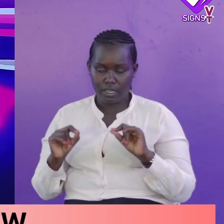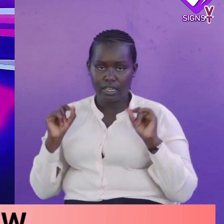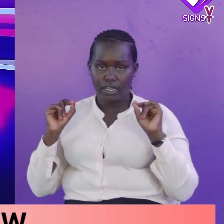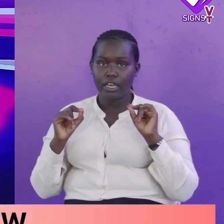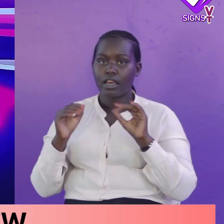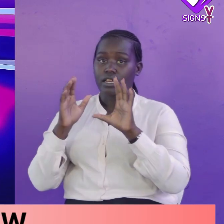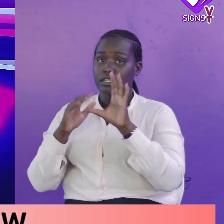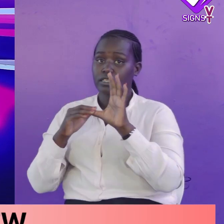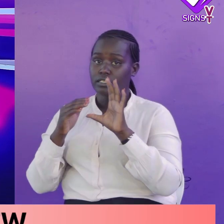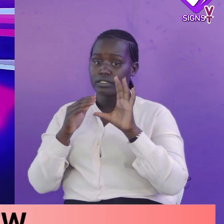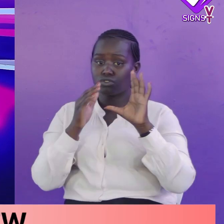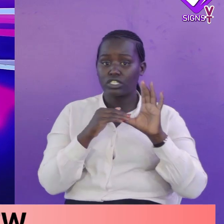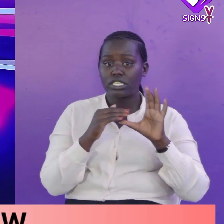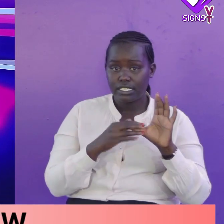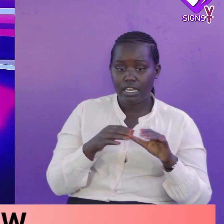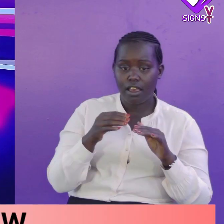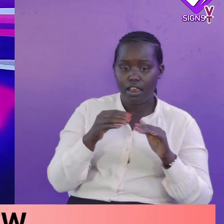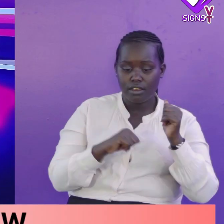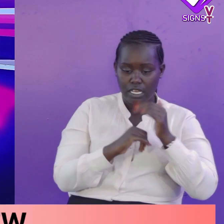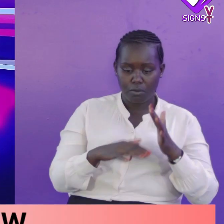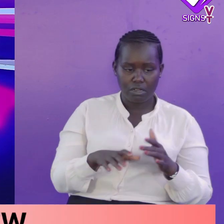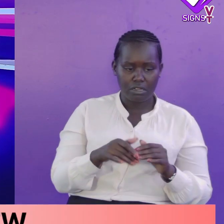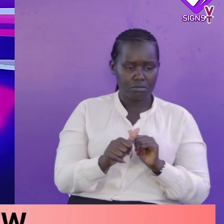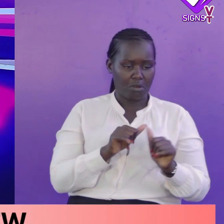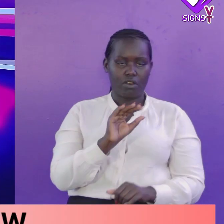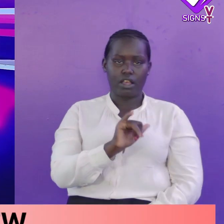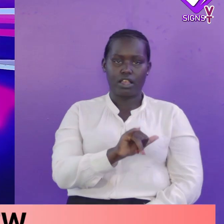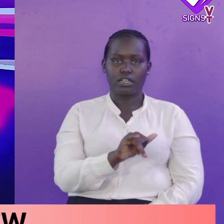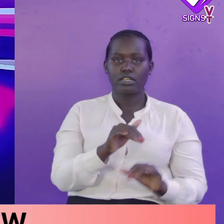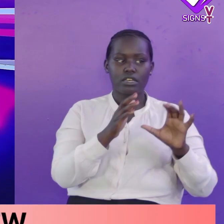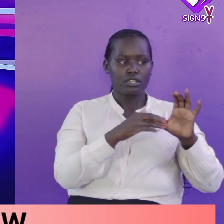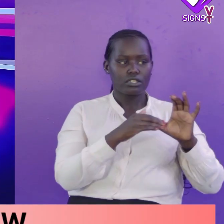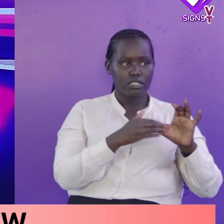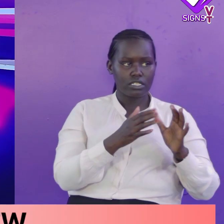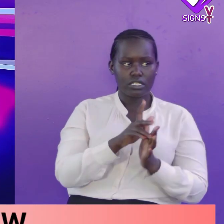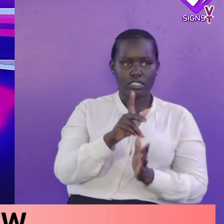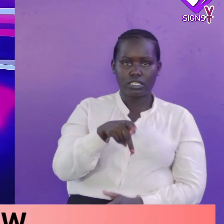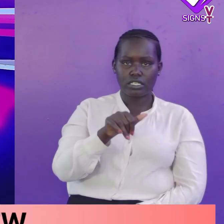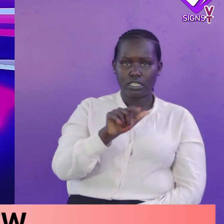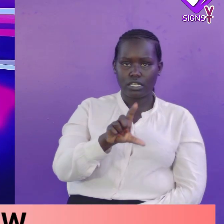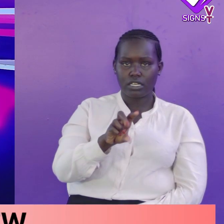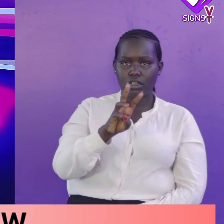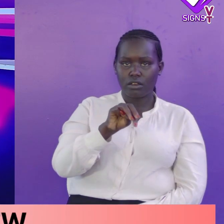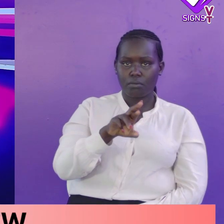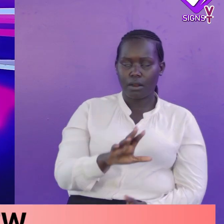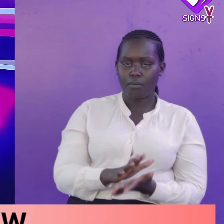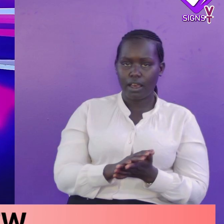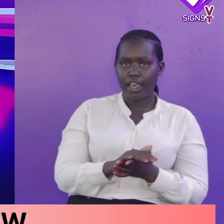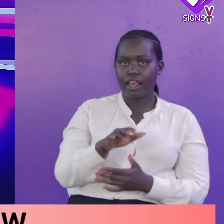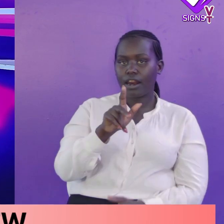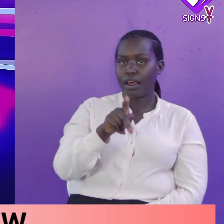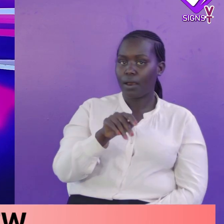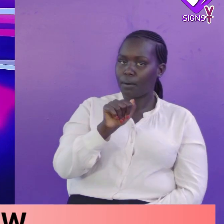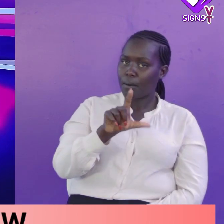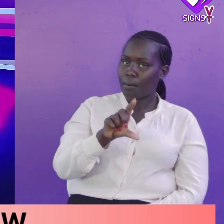don't know why they deny it, but Chelsea is Cole Palmer and Cole Palmer is Chelsea. Yeah. But and